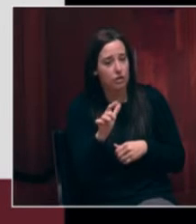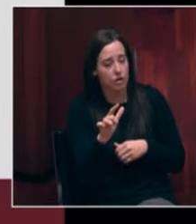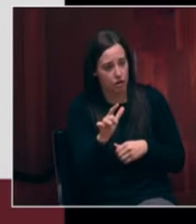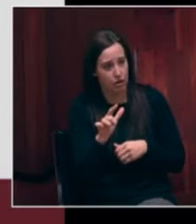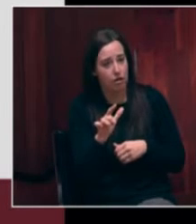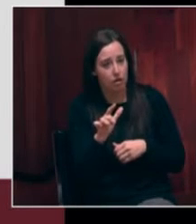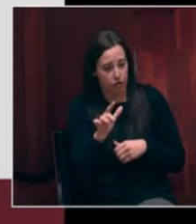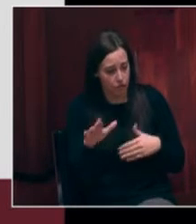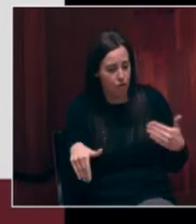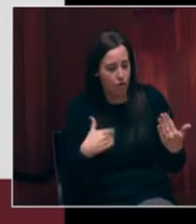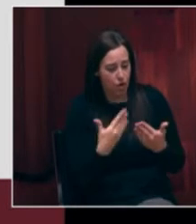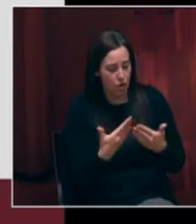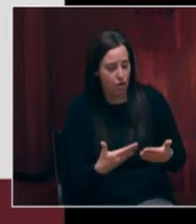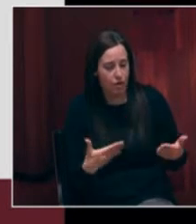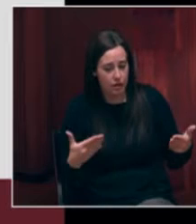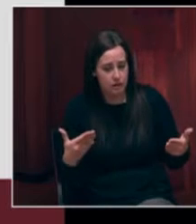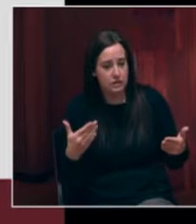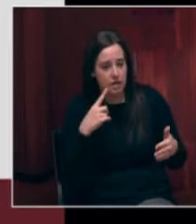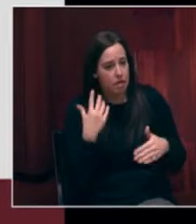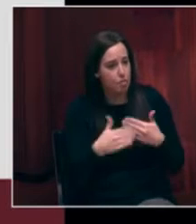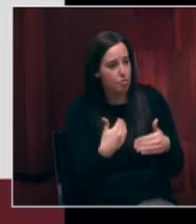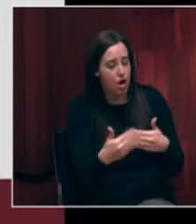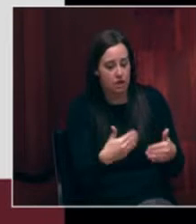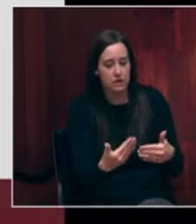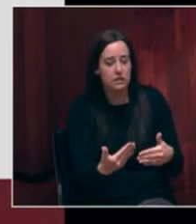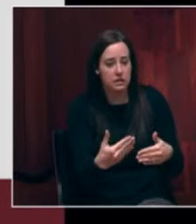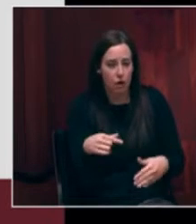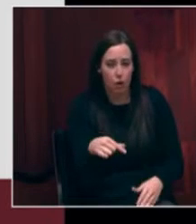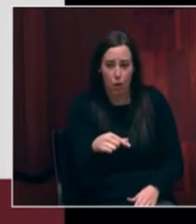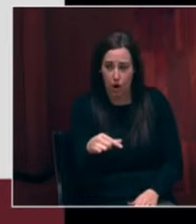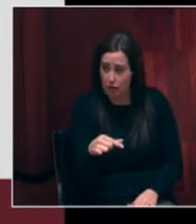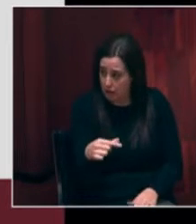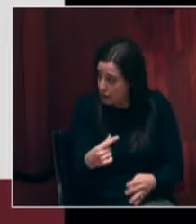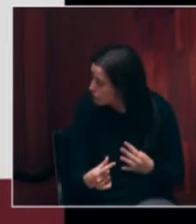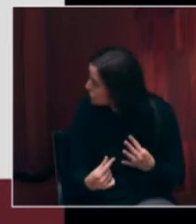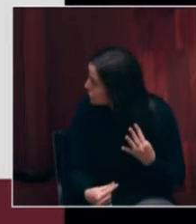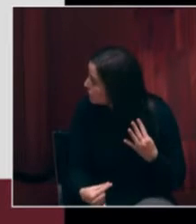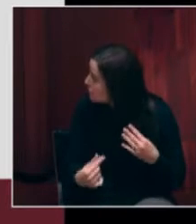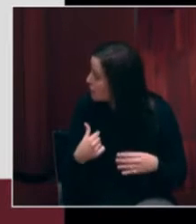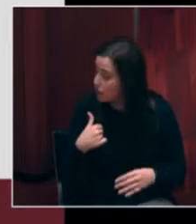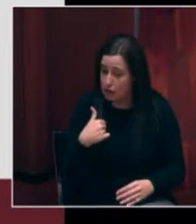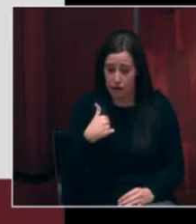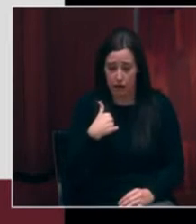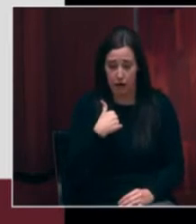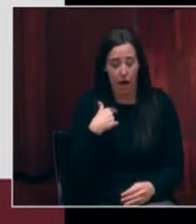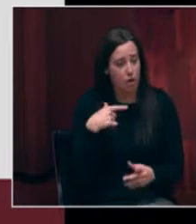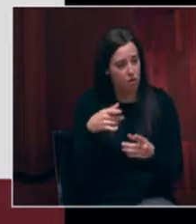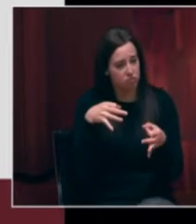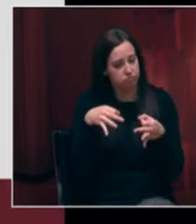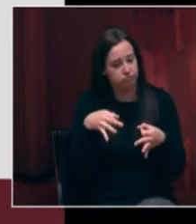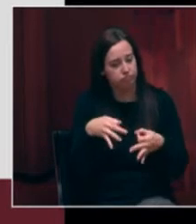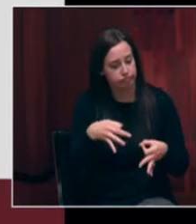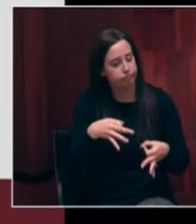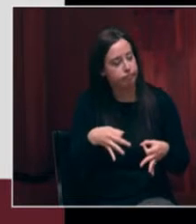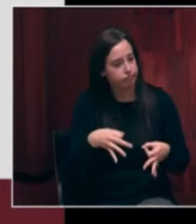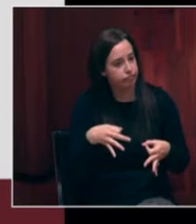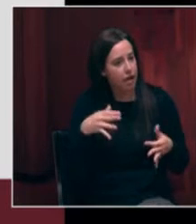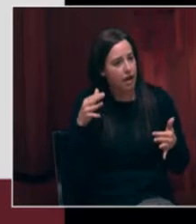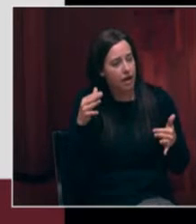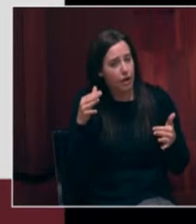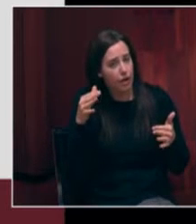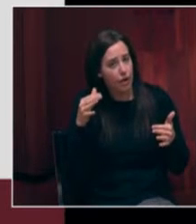all disposal, whether you're going to do that process in the portal or not. And I want to describe that and then hopefully get you a little more excited